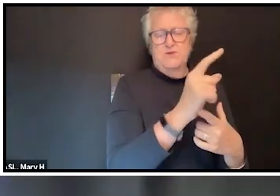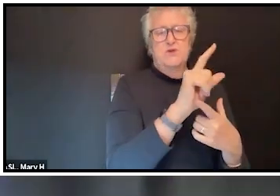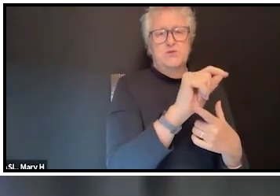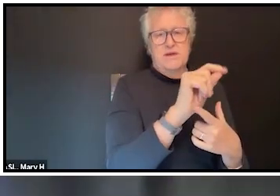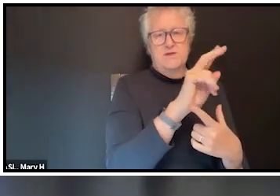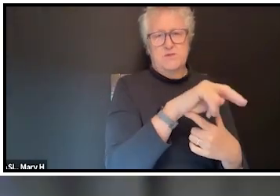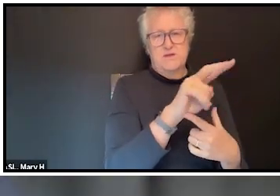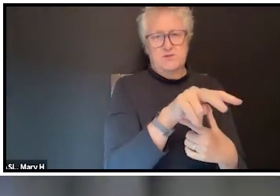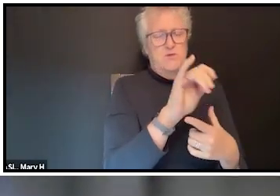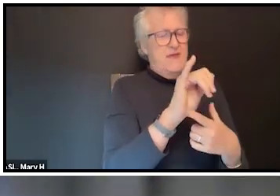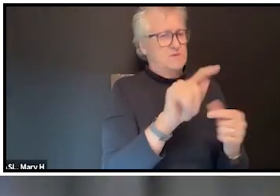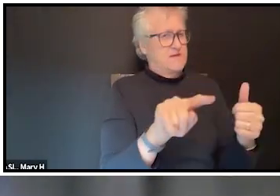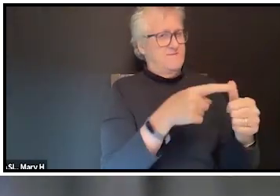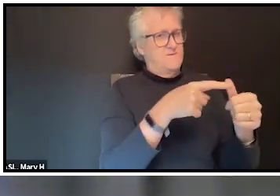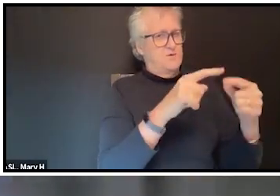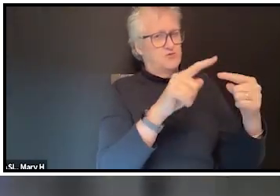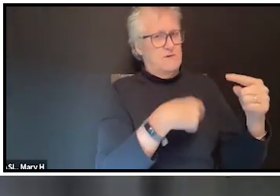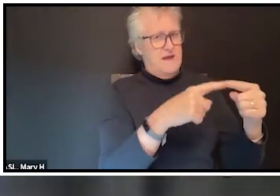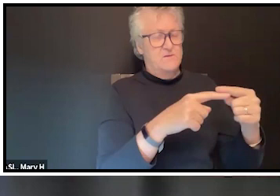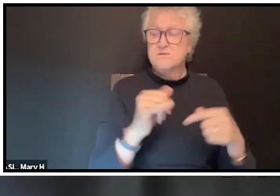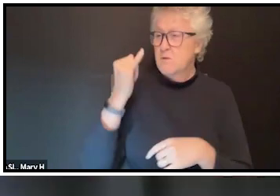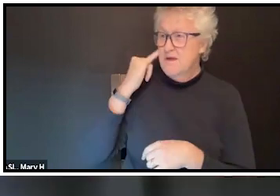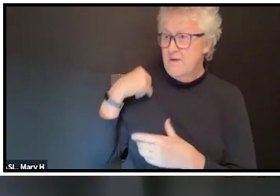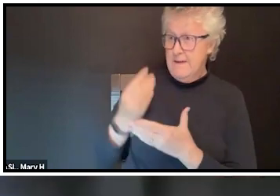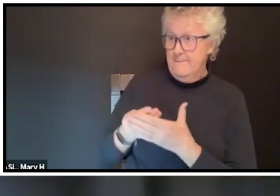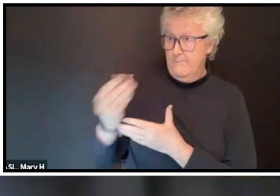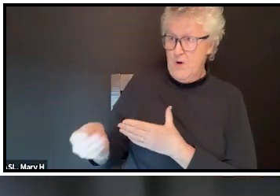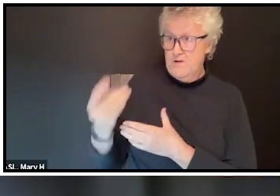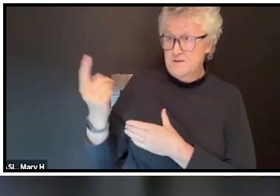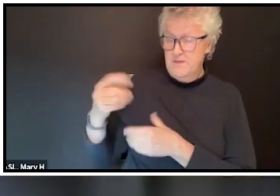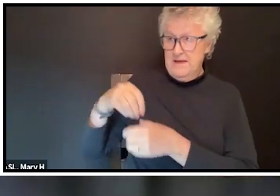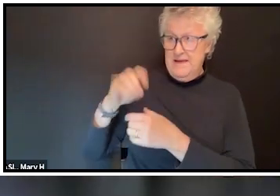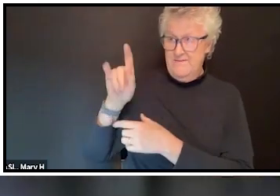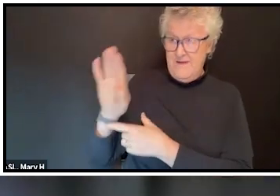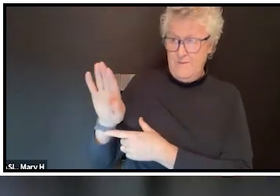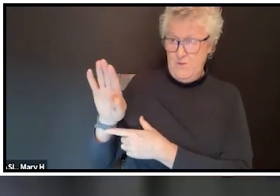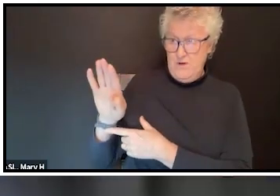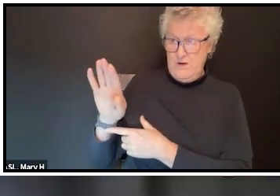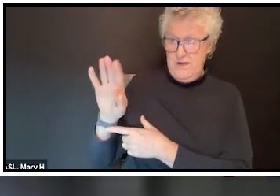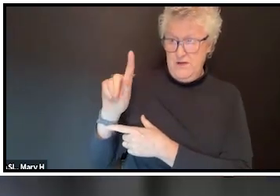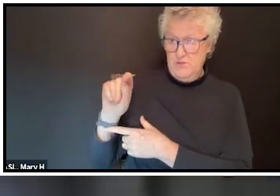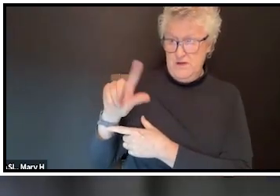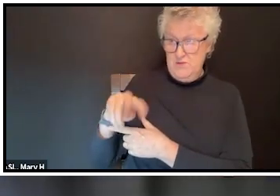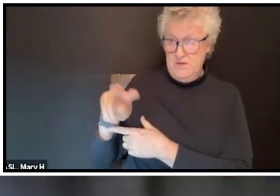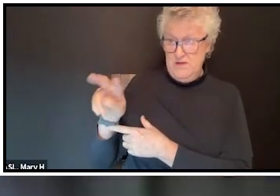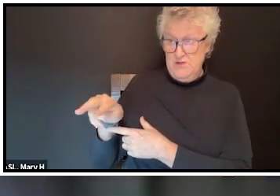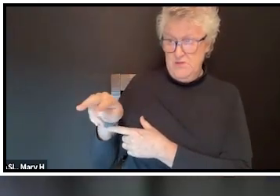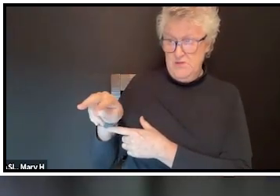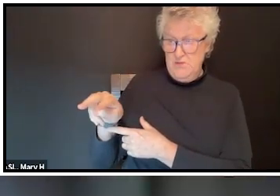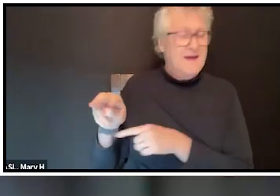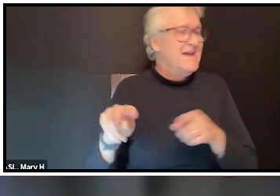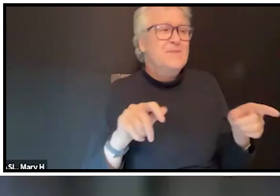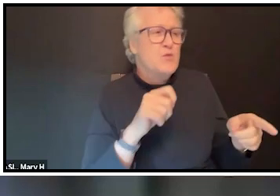the technology fund. So if I bought something like February of 2022, it would have been before the tech. Part of that because we